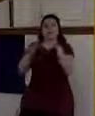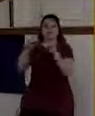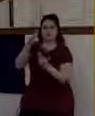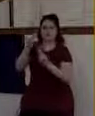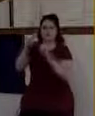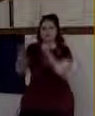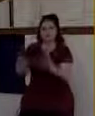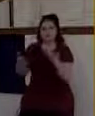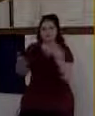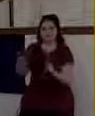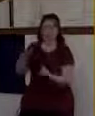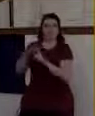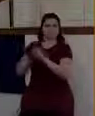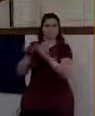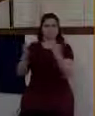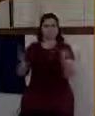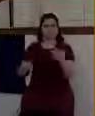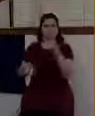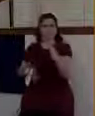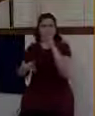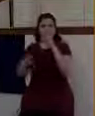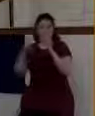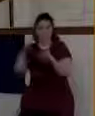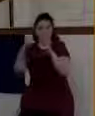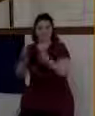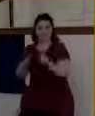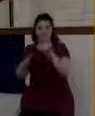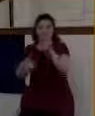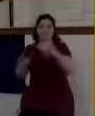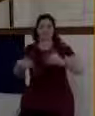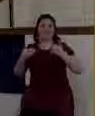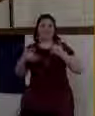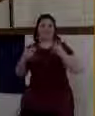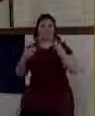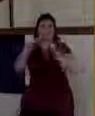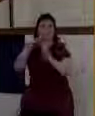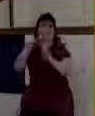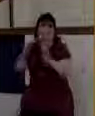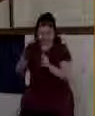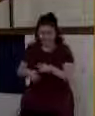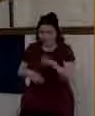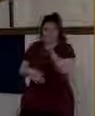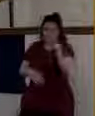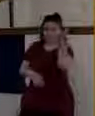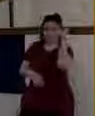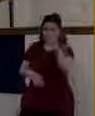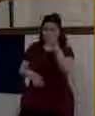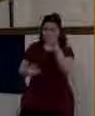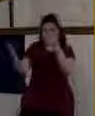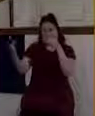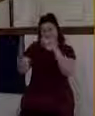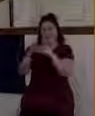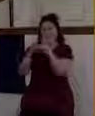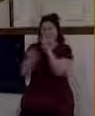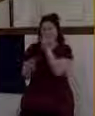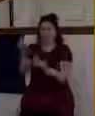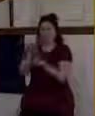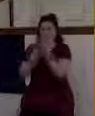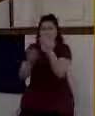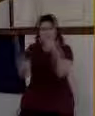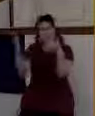the prophet from Judah, this younger prophet. And he basically preaches against that altar there.